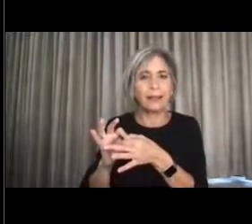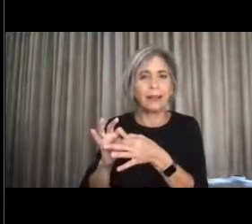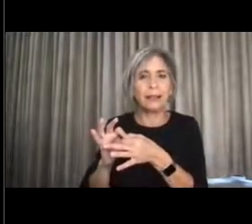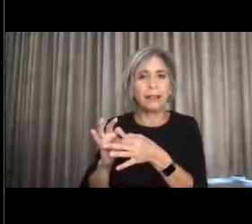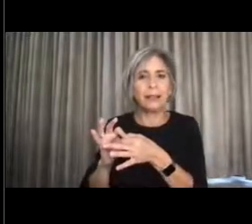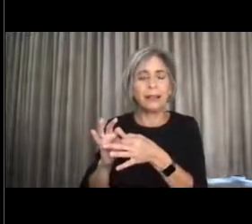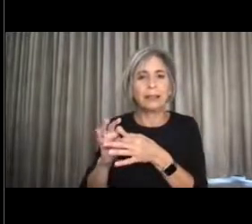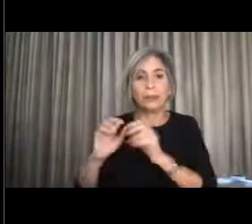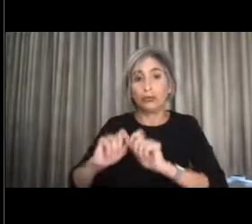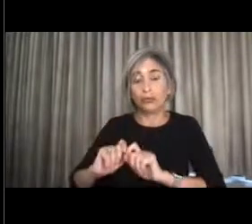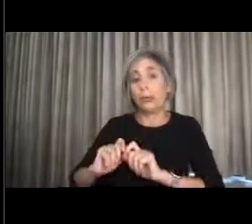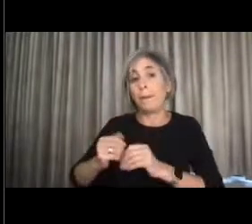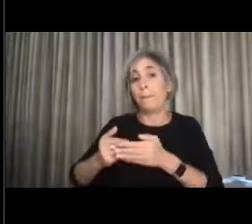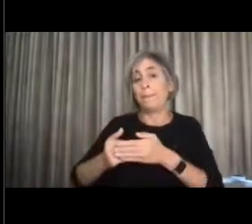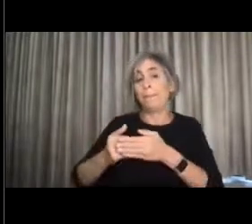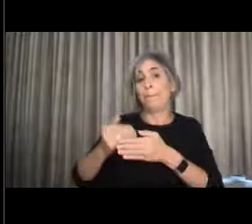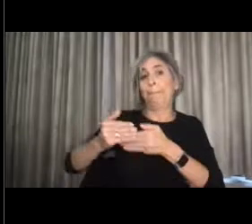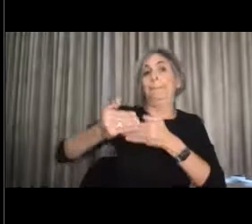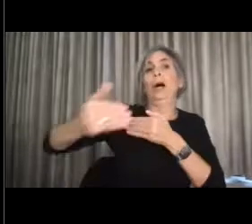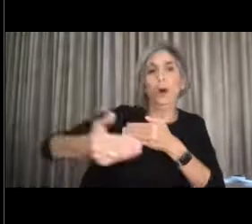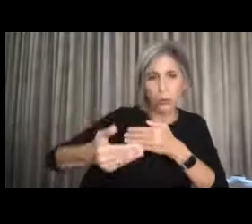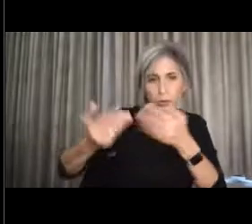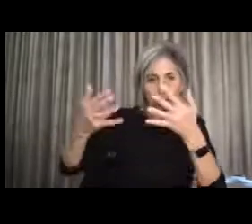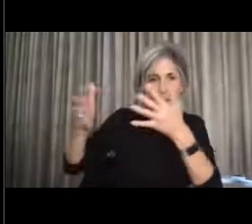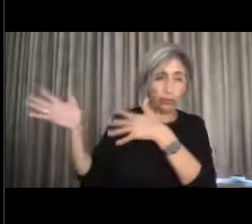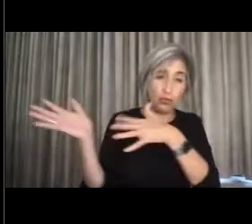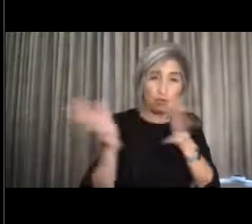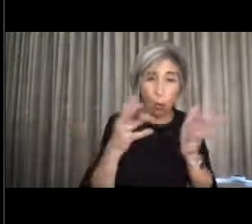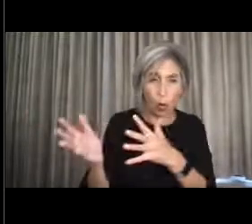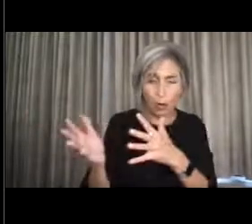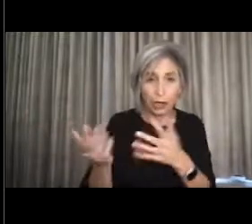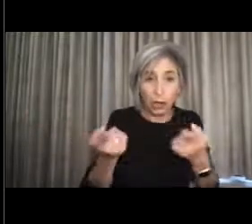actually post-storm. During the storm, it's more so